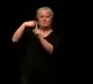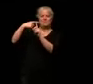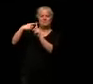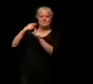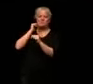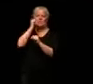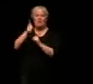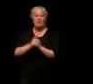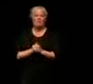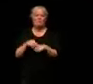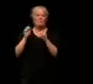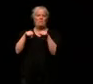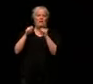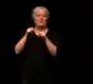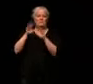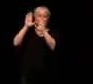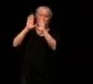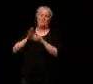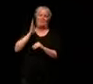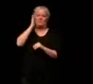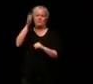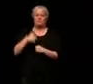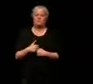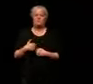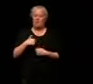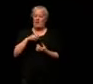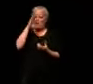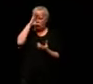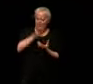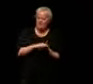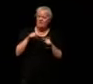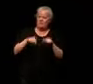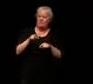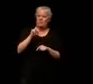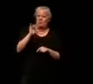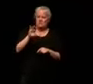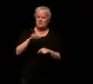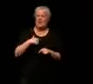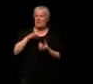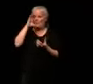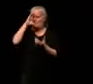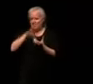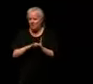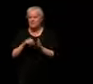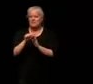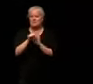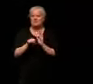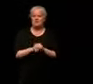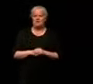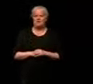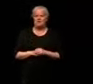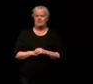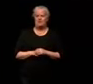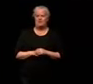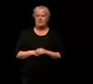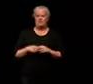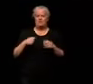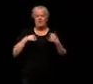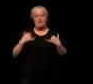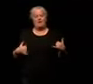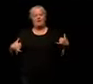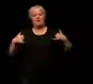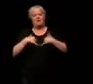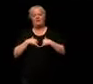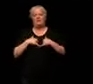possibilities of the future. I believe in this city. I believe in this state. I wore a bulletproof vest for 22 years and